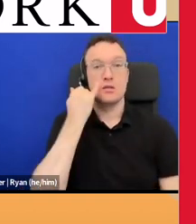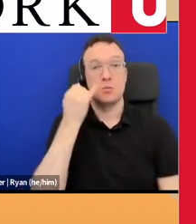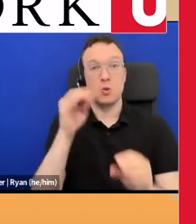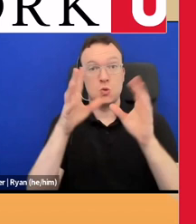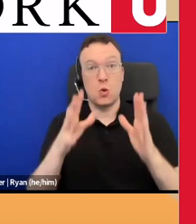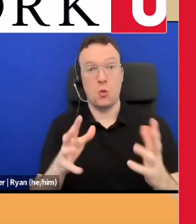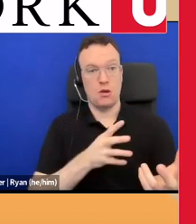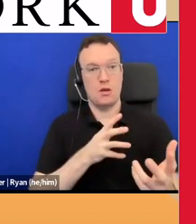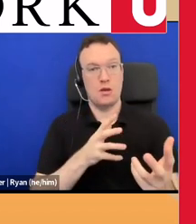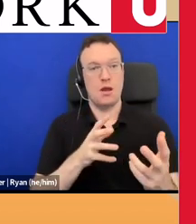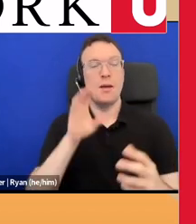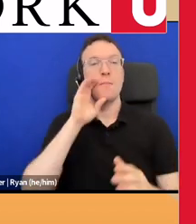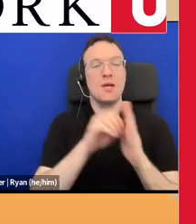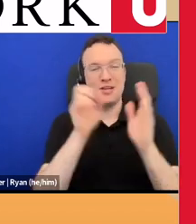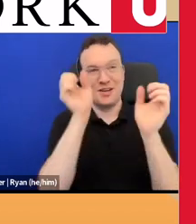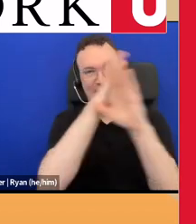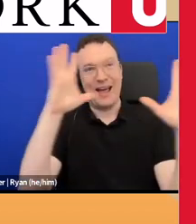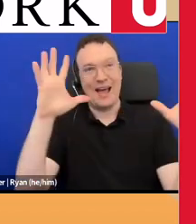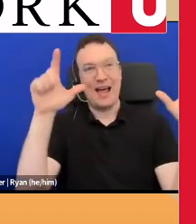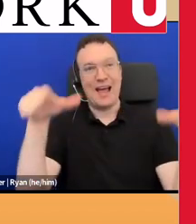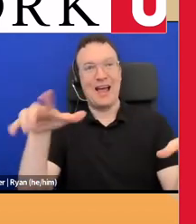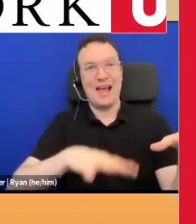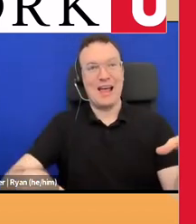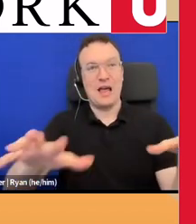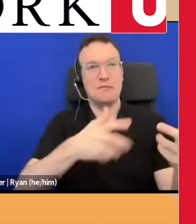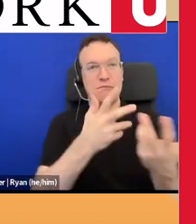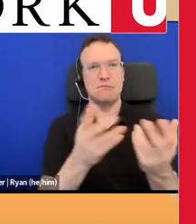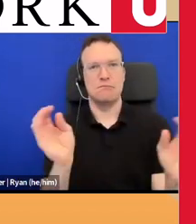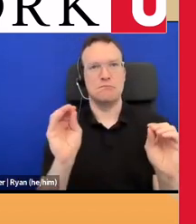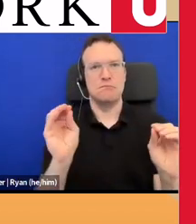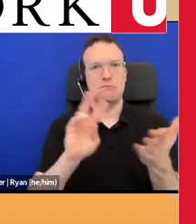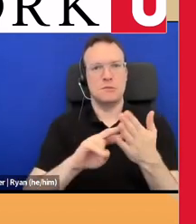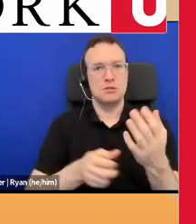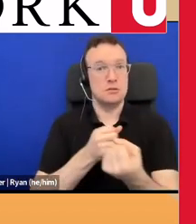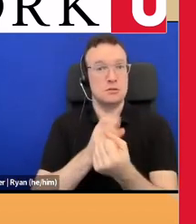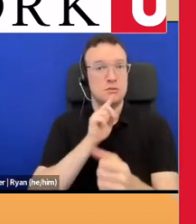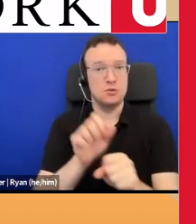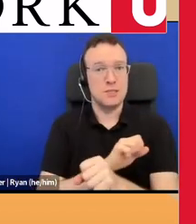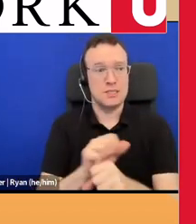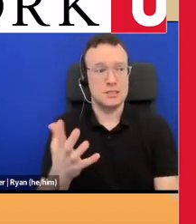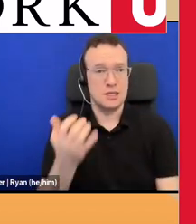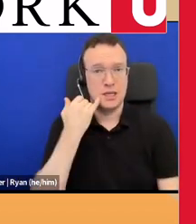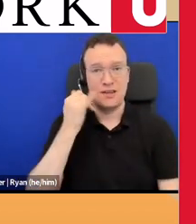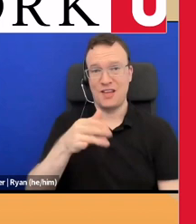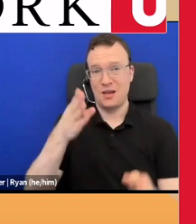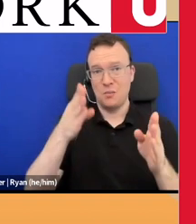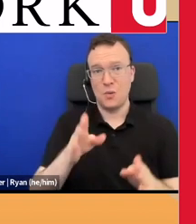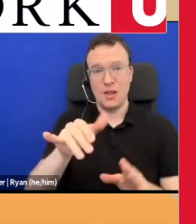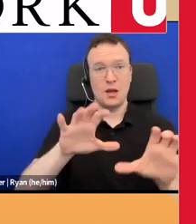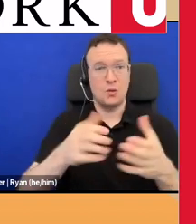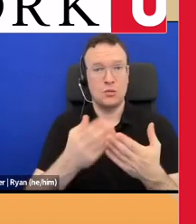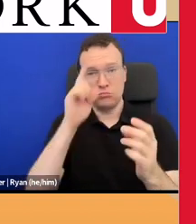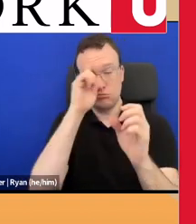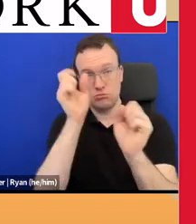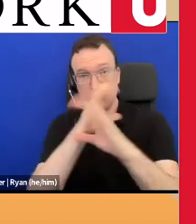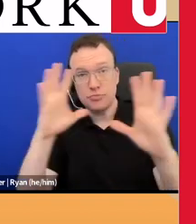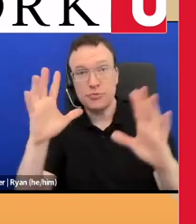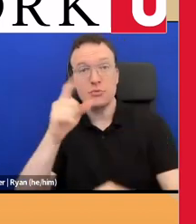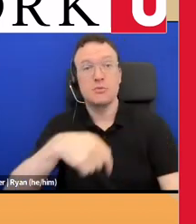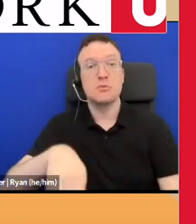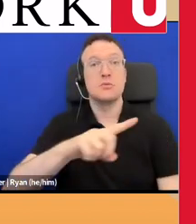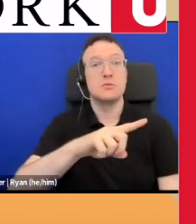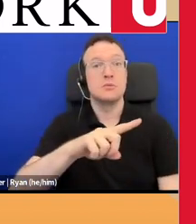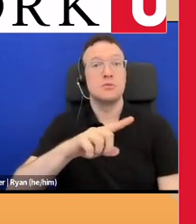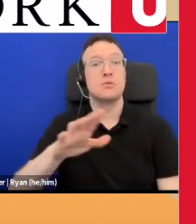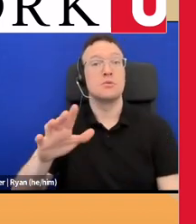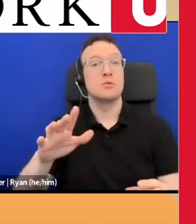fits that image? Are you in solidarity at all if that person or group you imagine